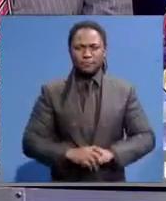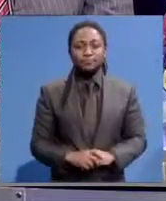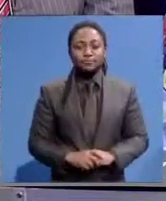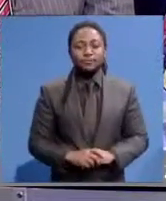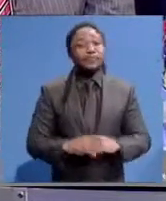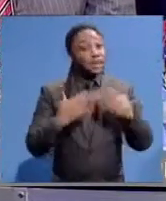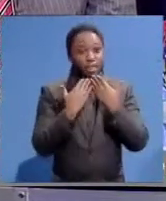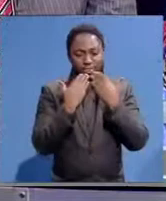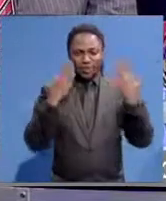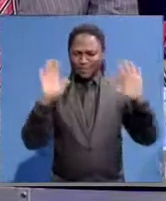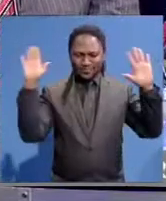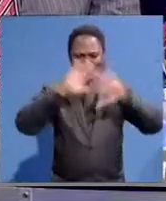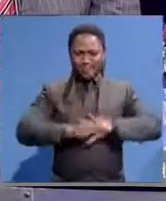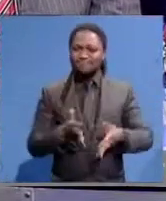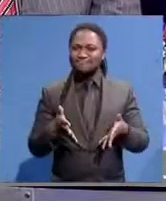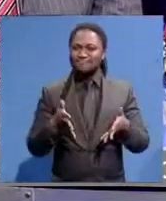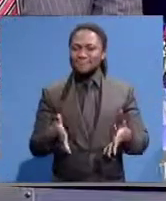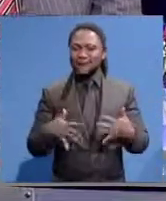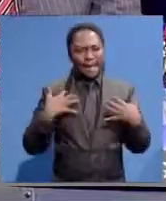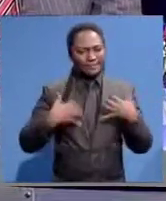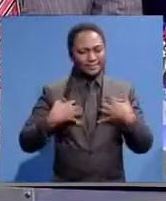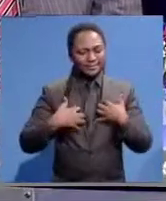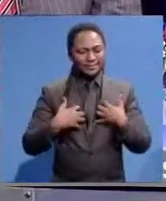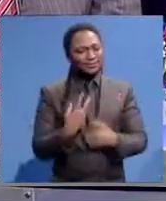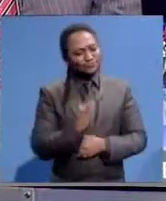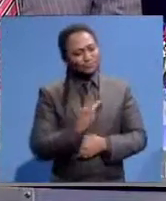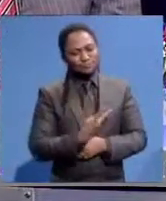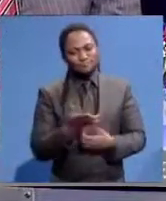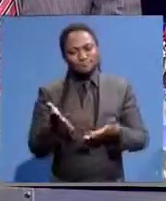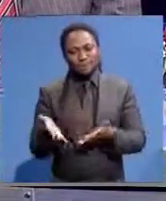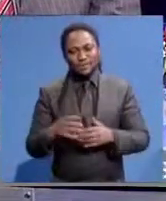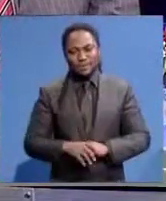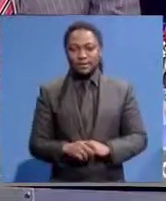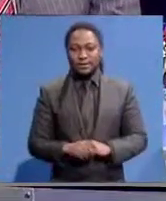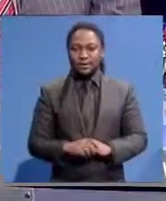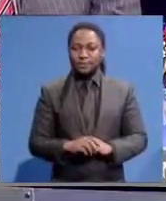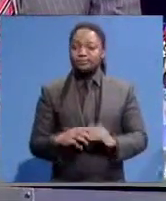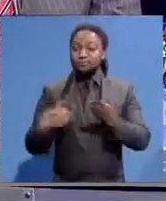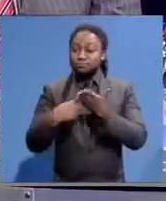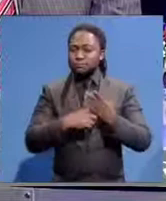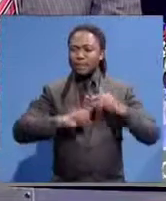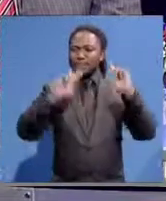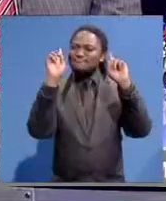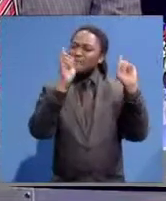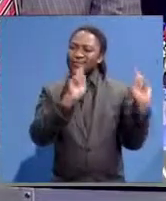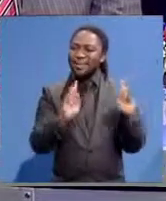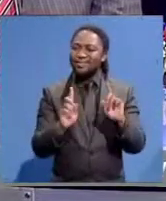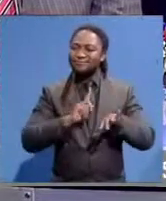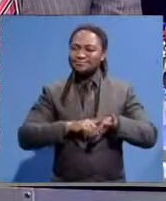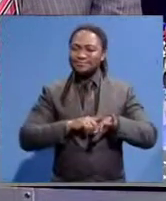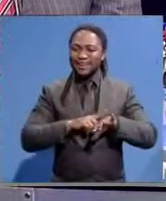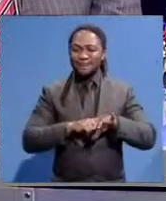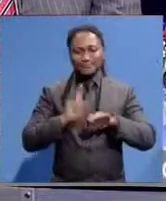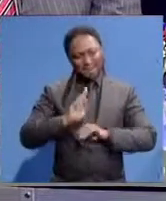us tonight. It's been an absolute pleasure just spending the evening with you and talking about the special moments that we've all had with Tata during